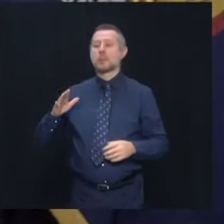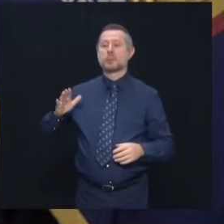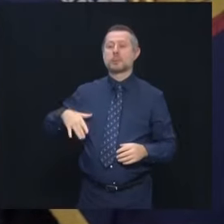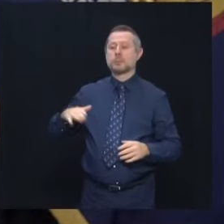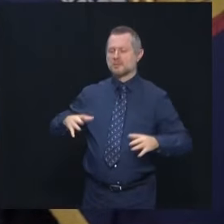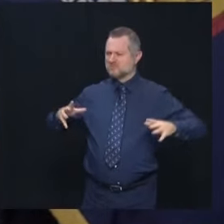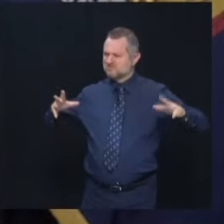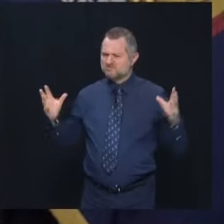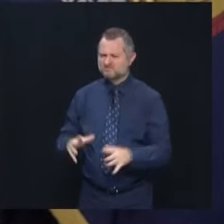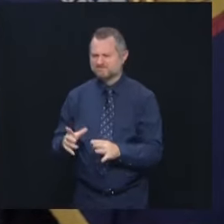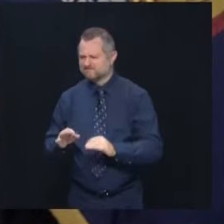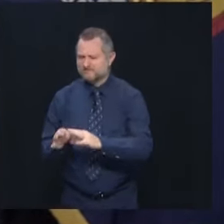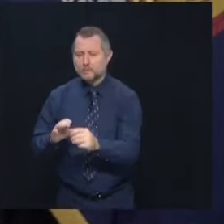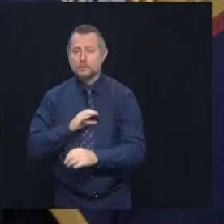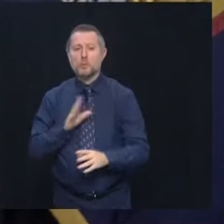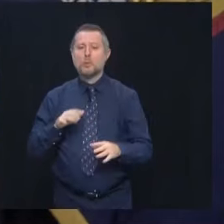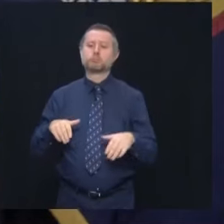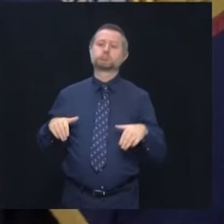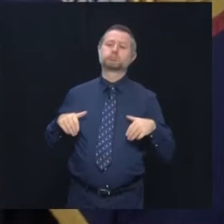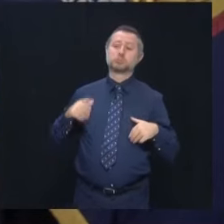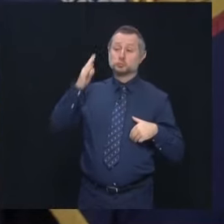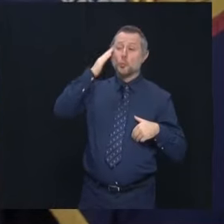enforcement. And